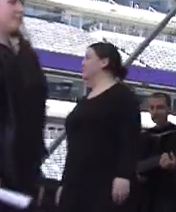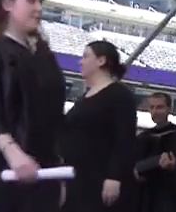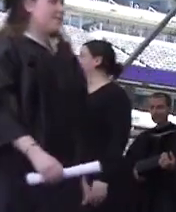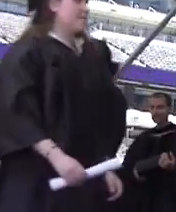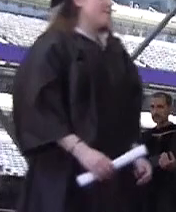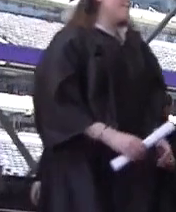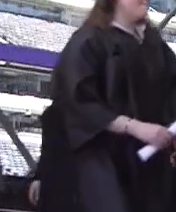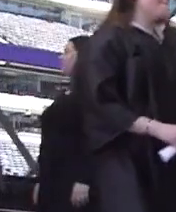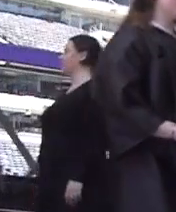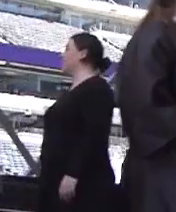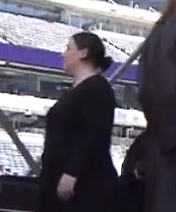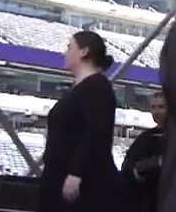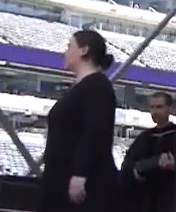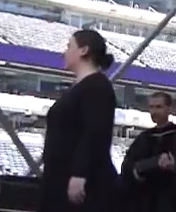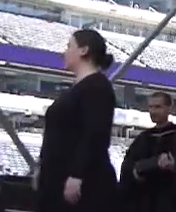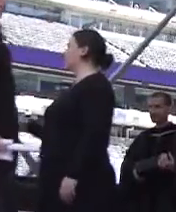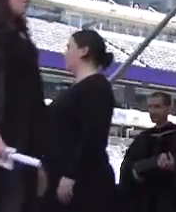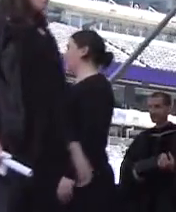Tiffany Smith.